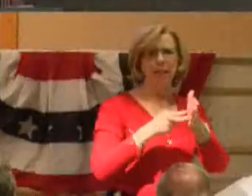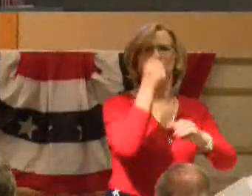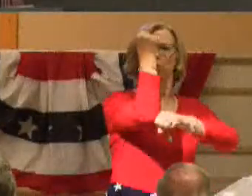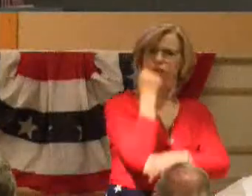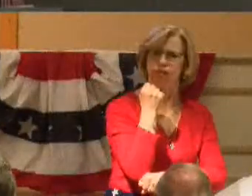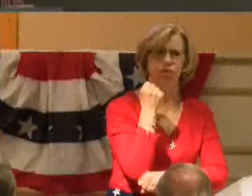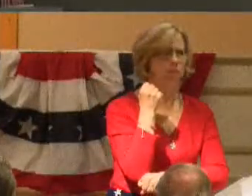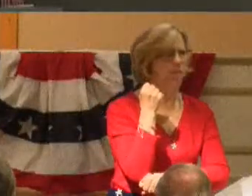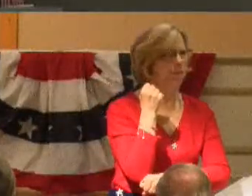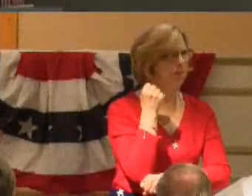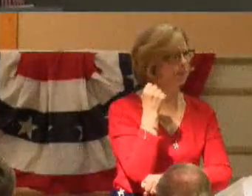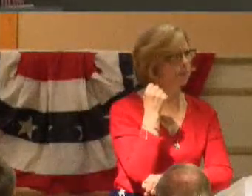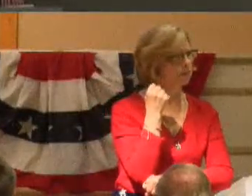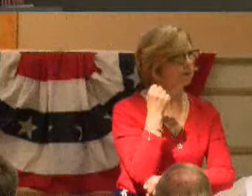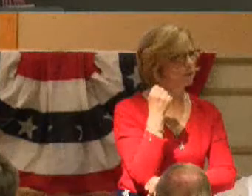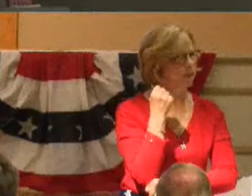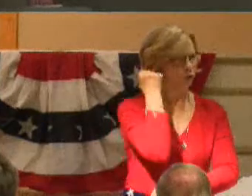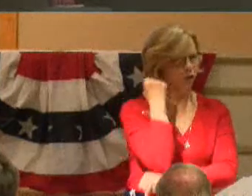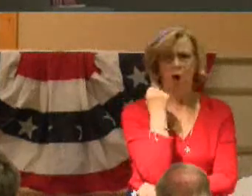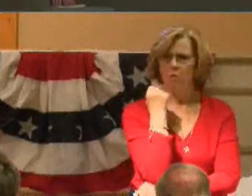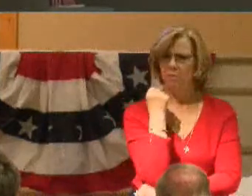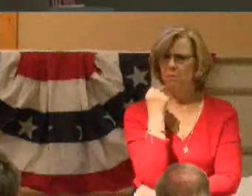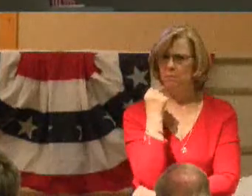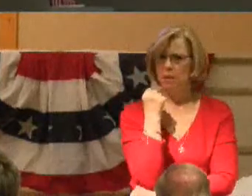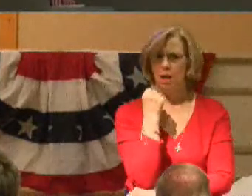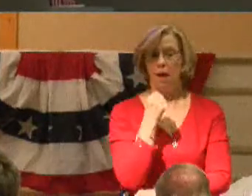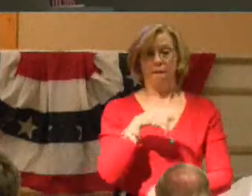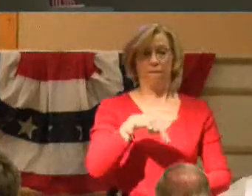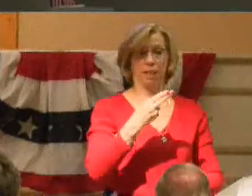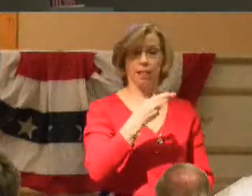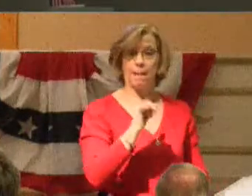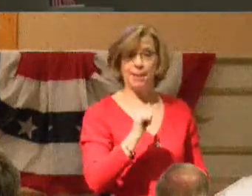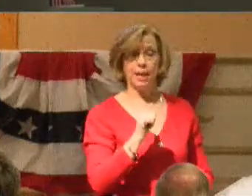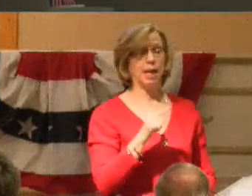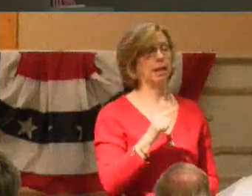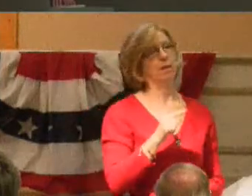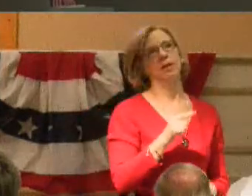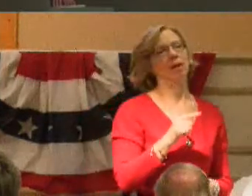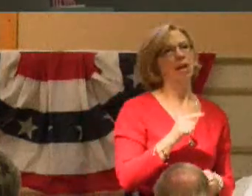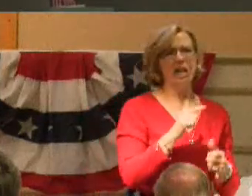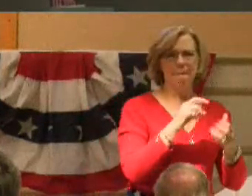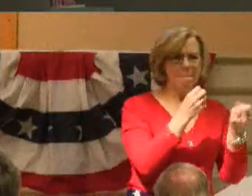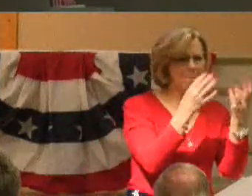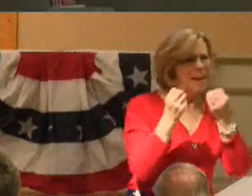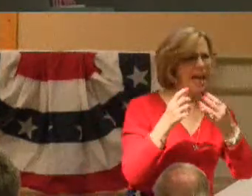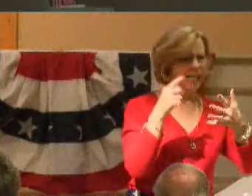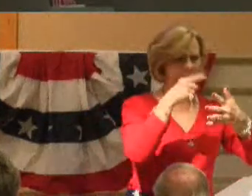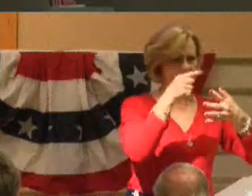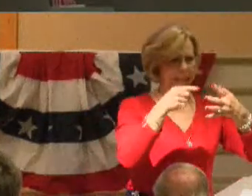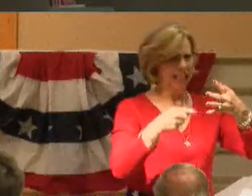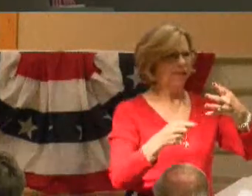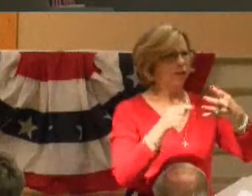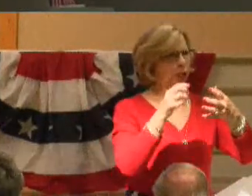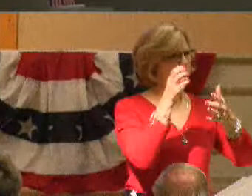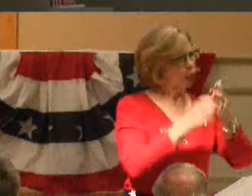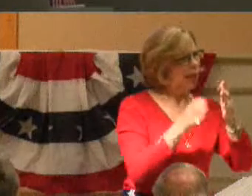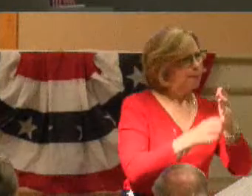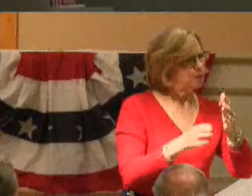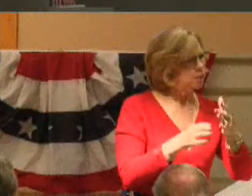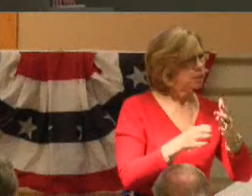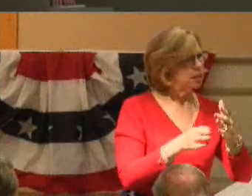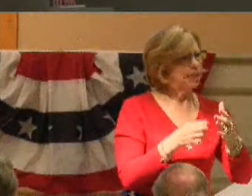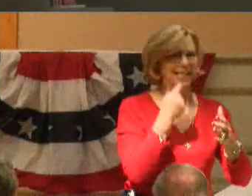1 Corinthians 16:13. He used it in Philippians 1, 1 Thessalonians 3, 2 Thessalonians 2. Stand